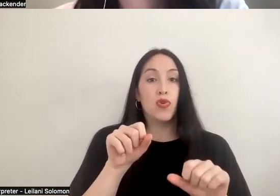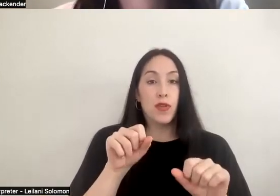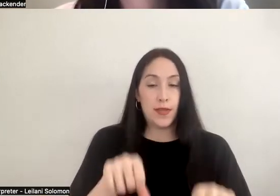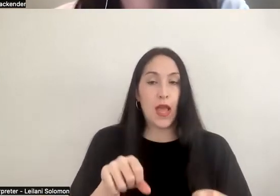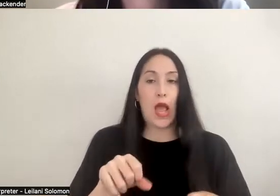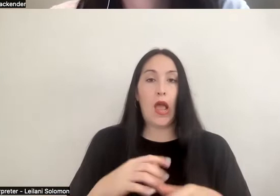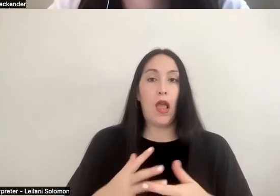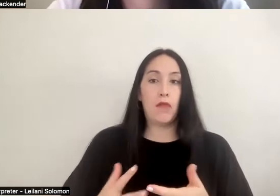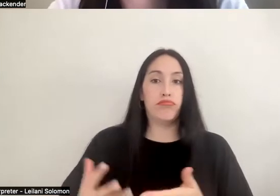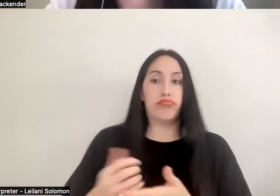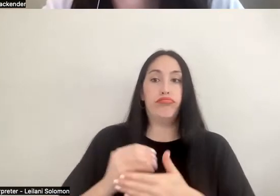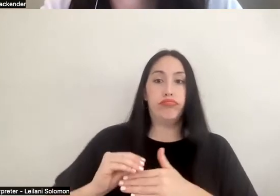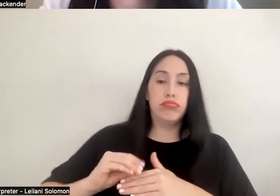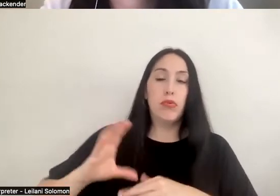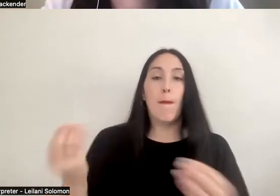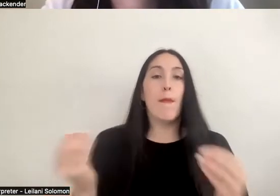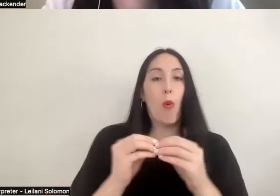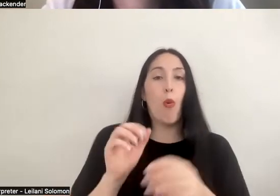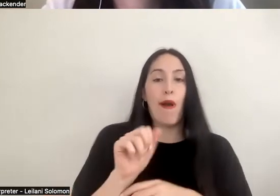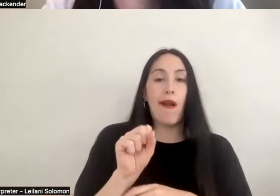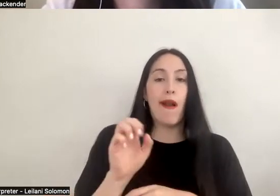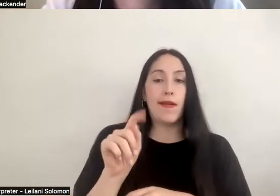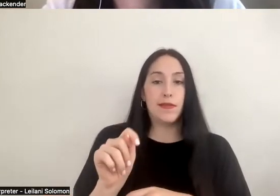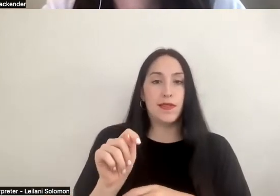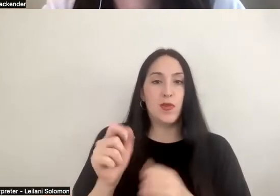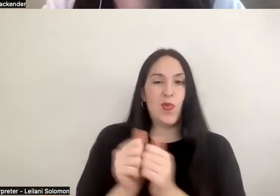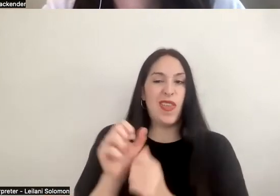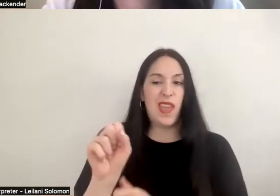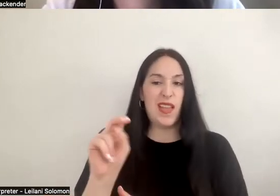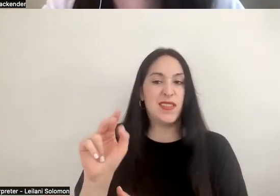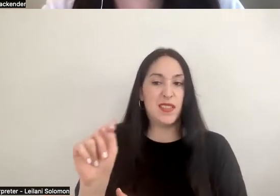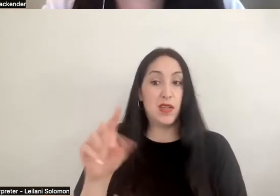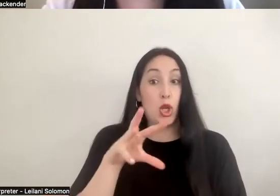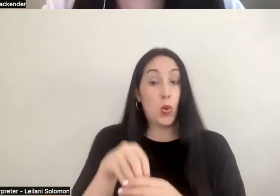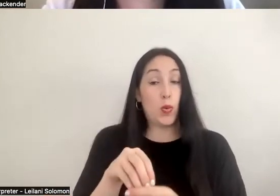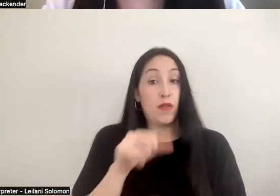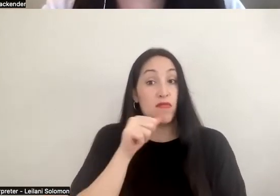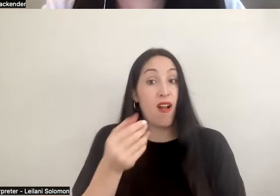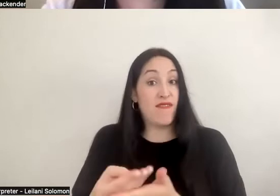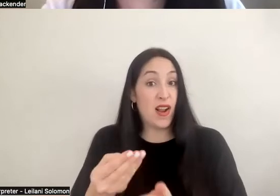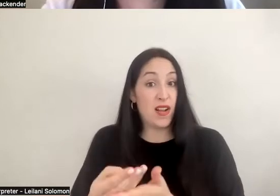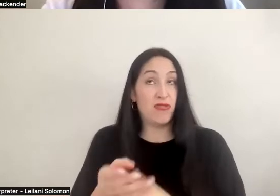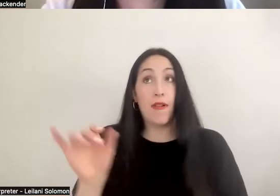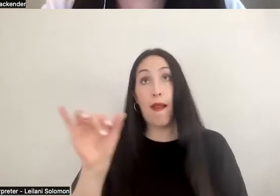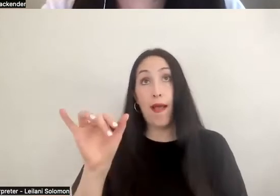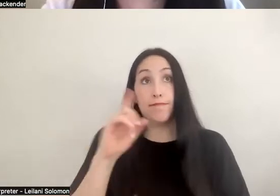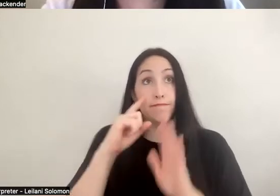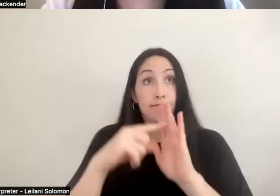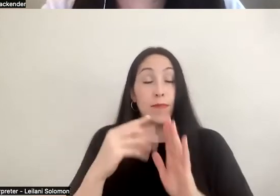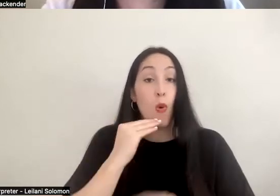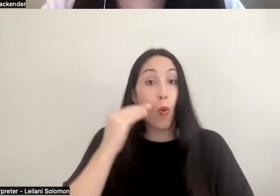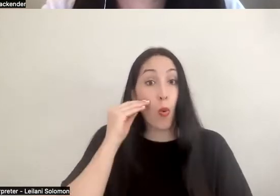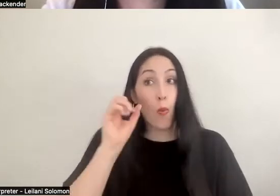needs trust, including non-financial assets, like I mentioned earlier. Maybe it's a home, maybe it's another piece of real